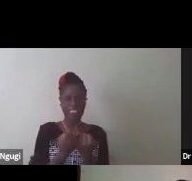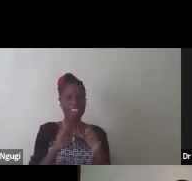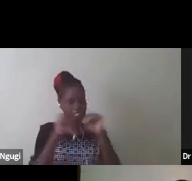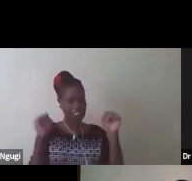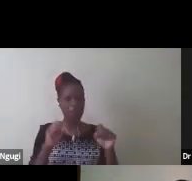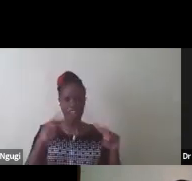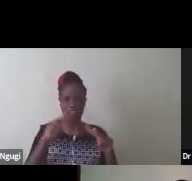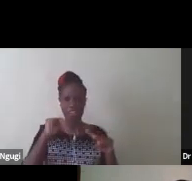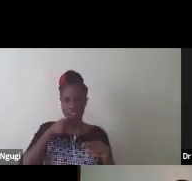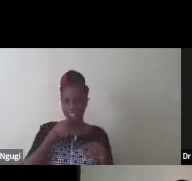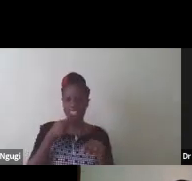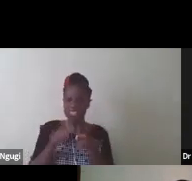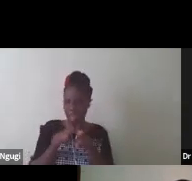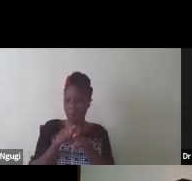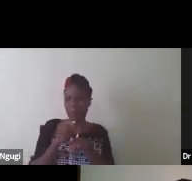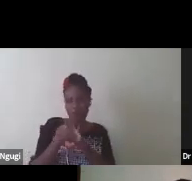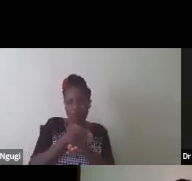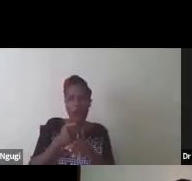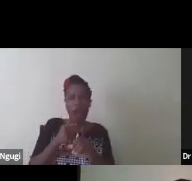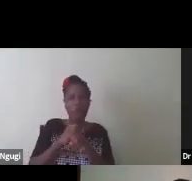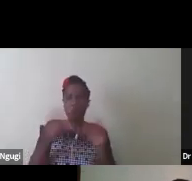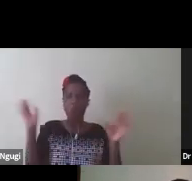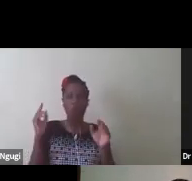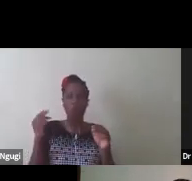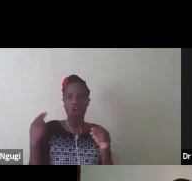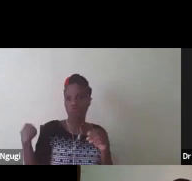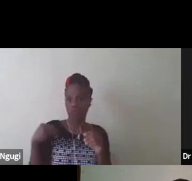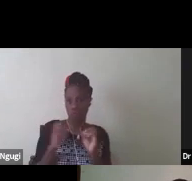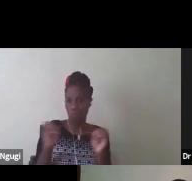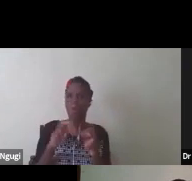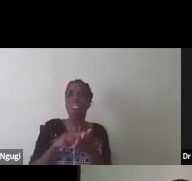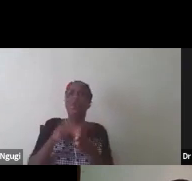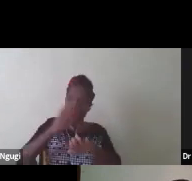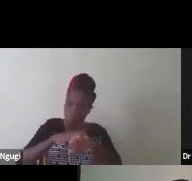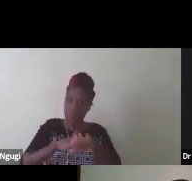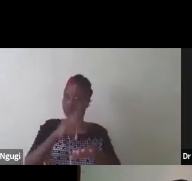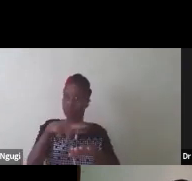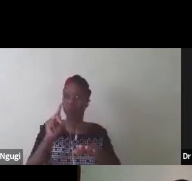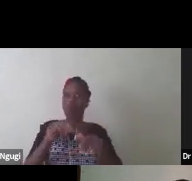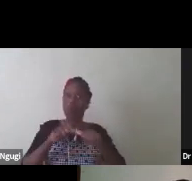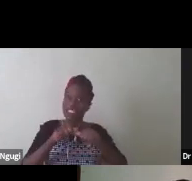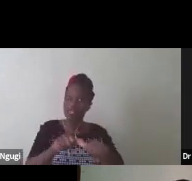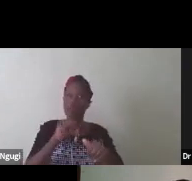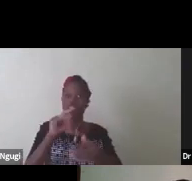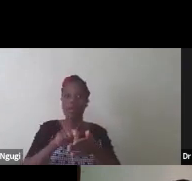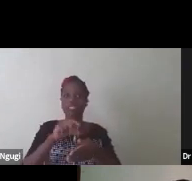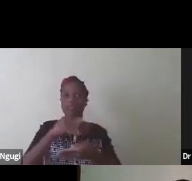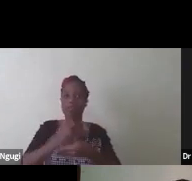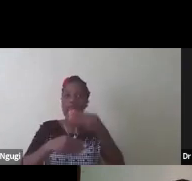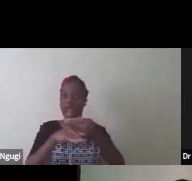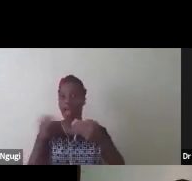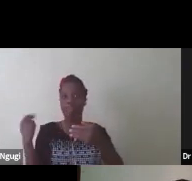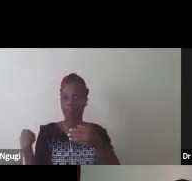have not been more of an institution. There must have been gaps that our systems have been very low, and the resources have also been very low. But